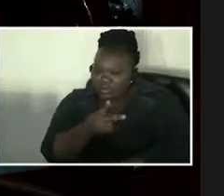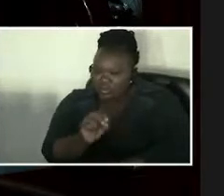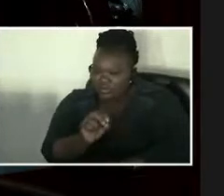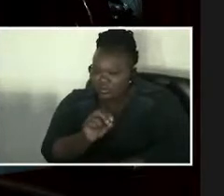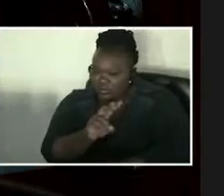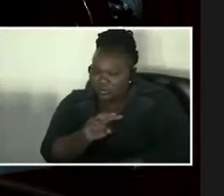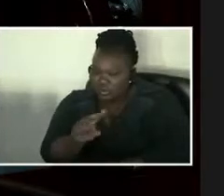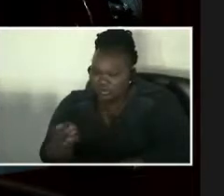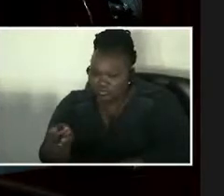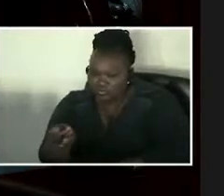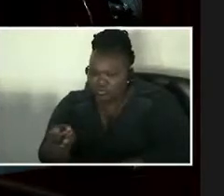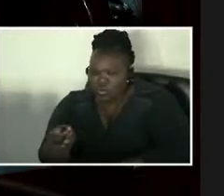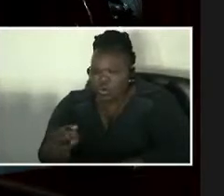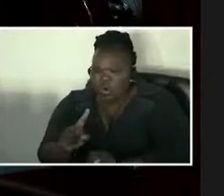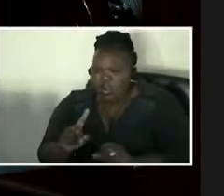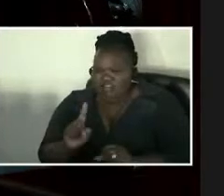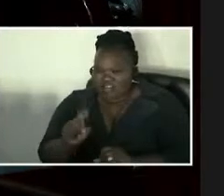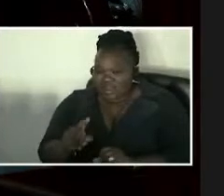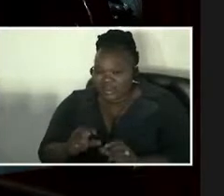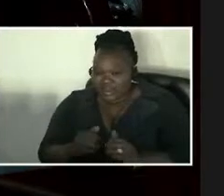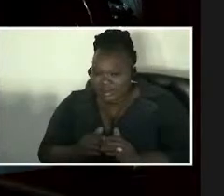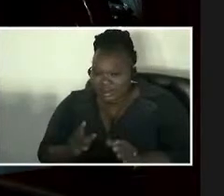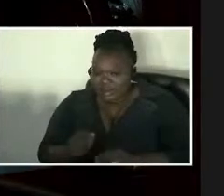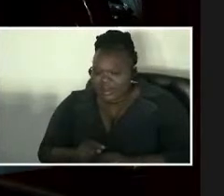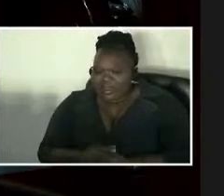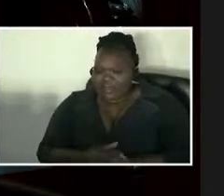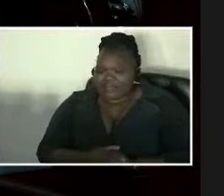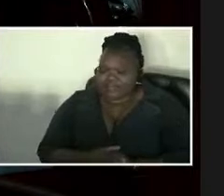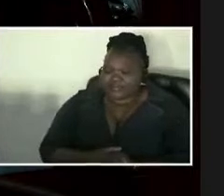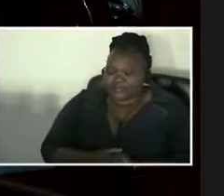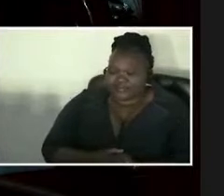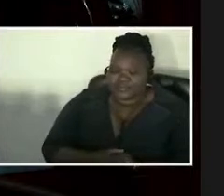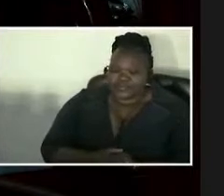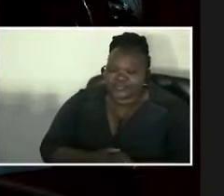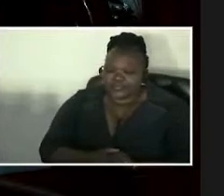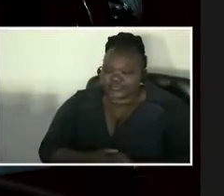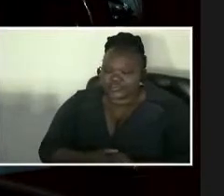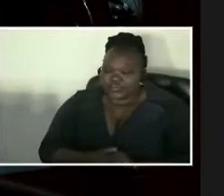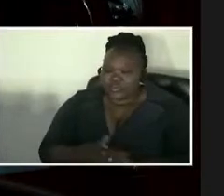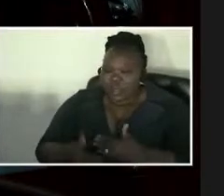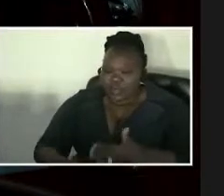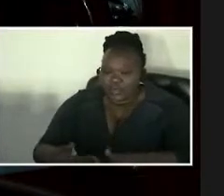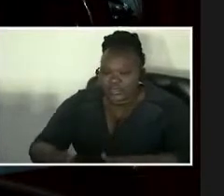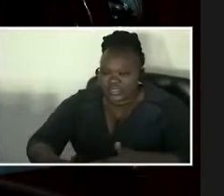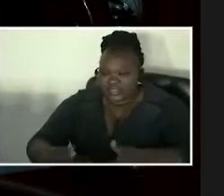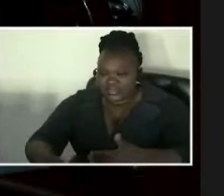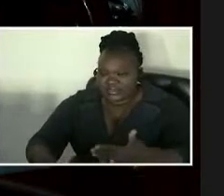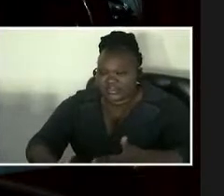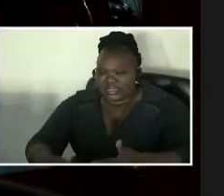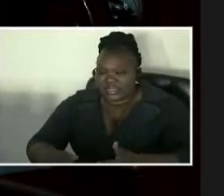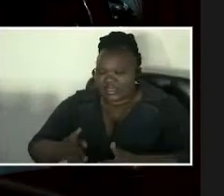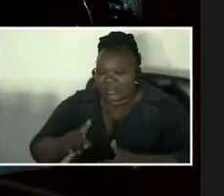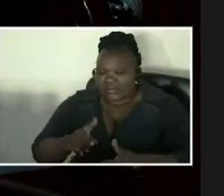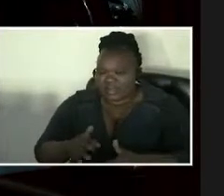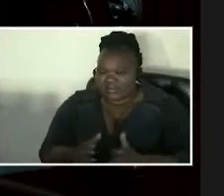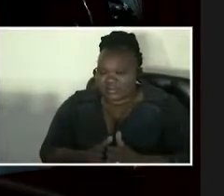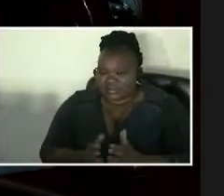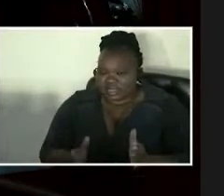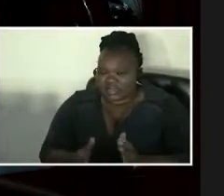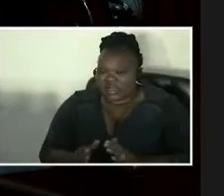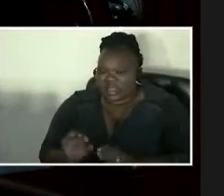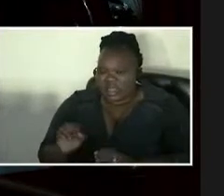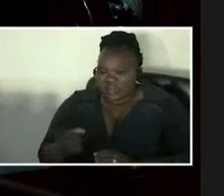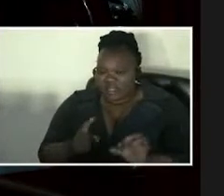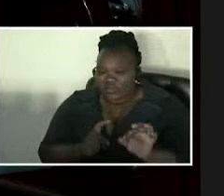2022 considering the phased-in implementation process that is anticipated to commence in the